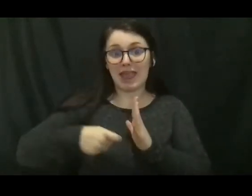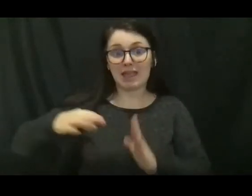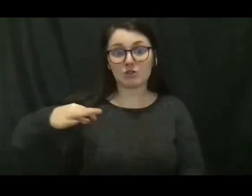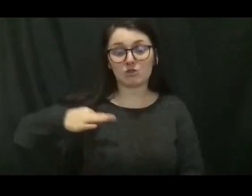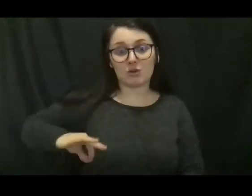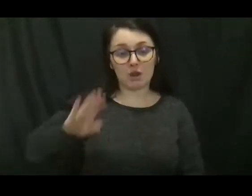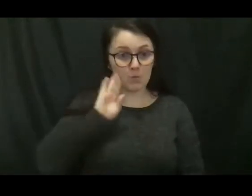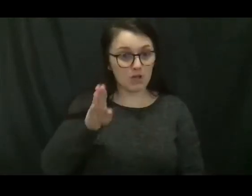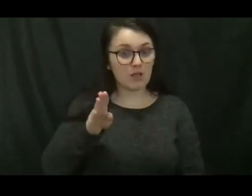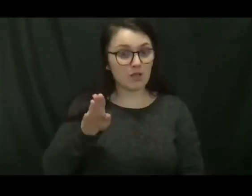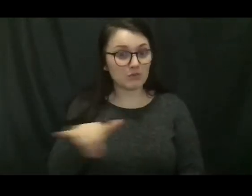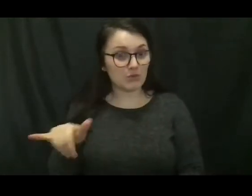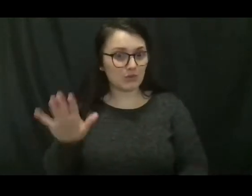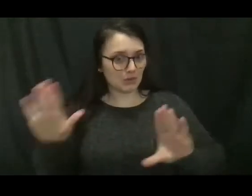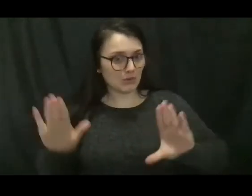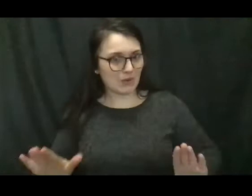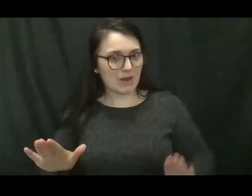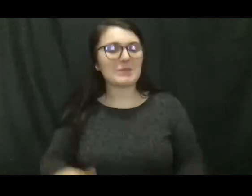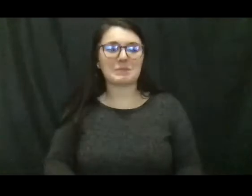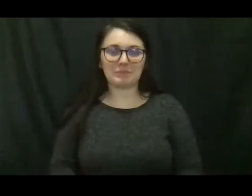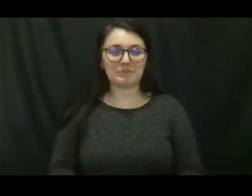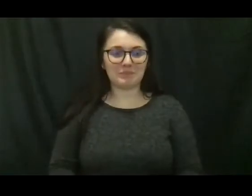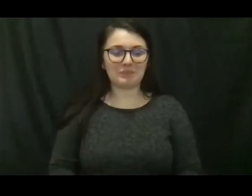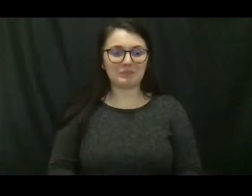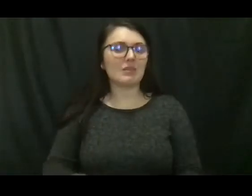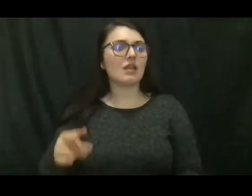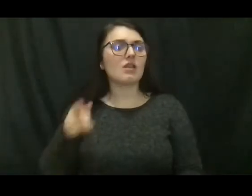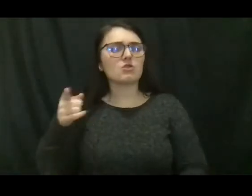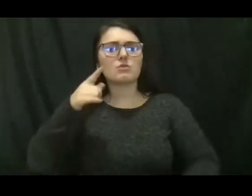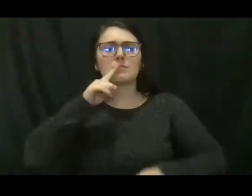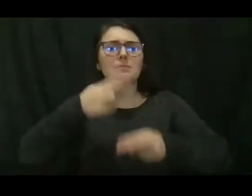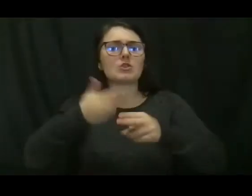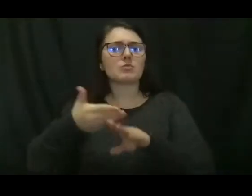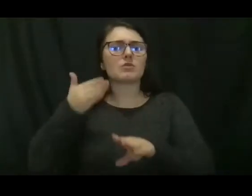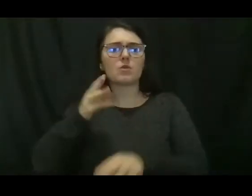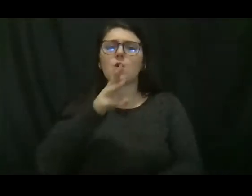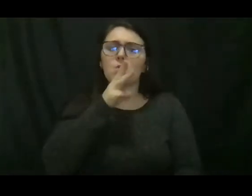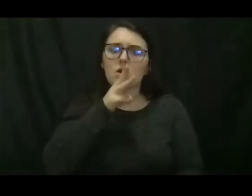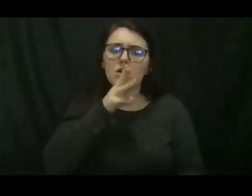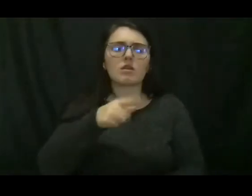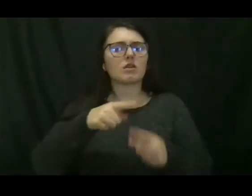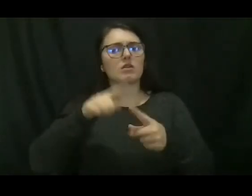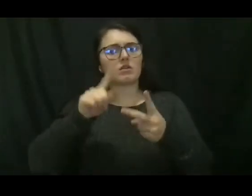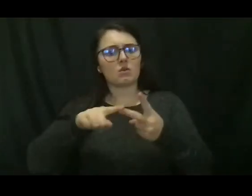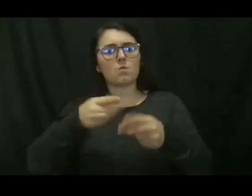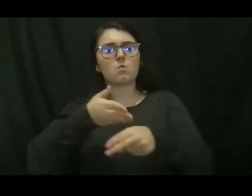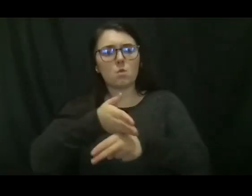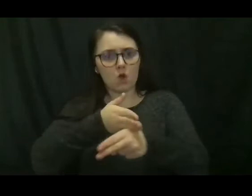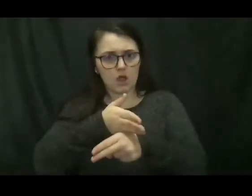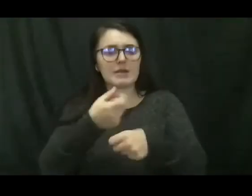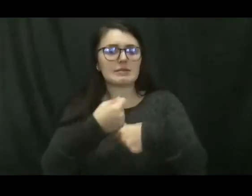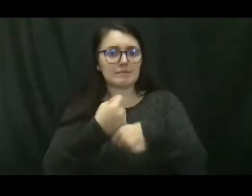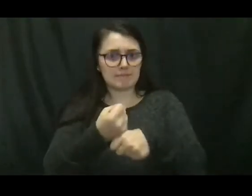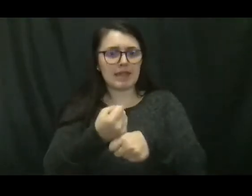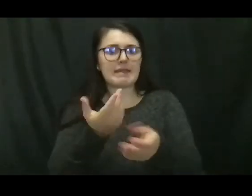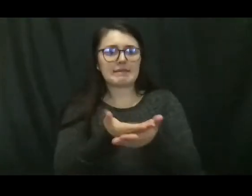great. Yes. Yeah. Absolutely. So yeah, we use, like you mentioned, water and wood to make some of the